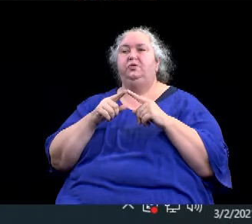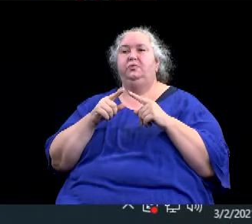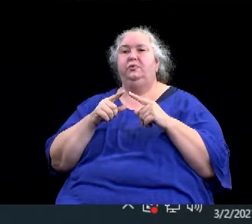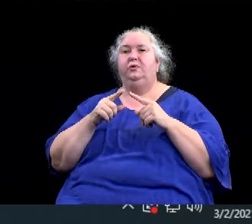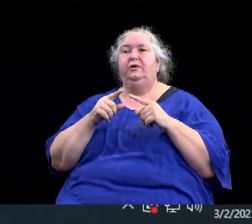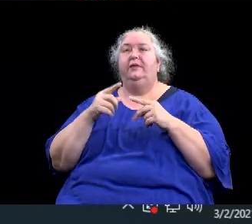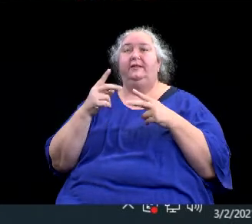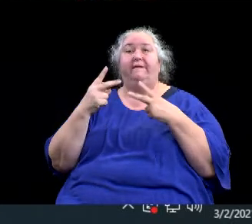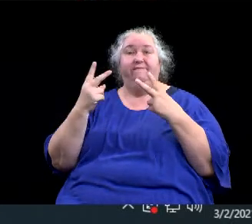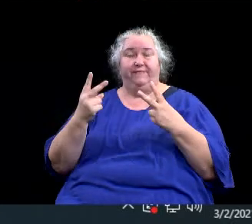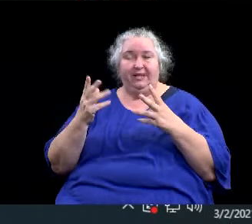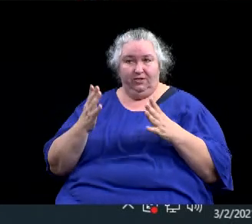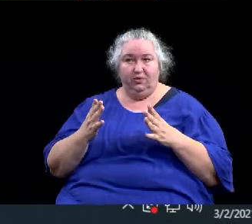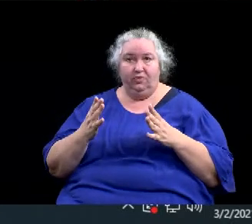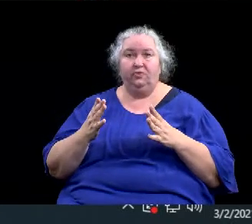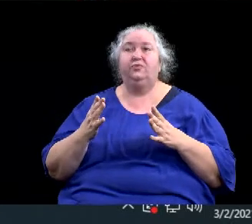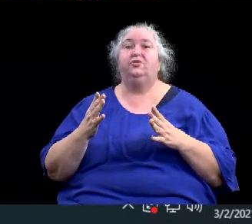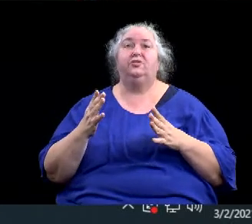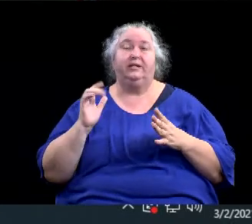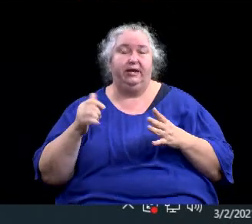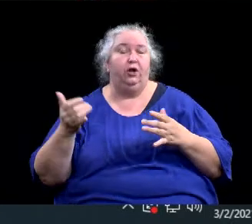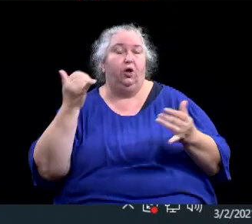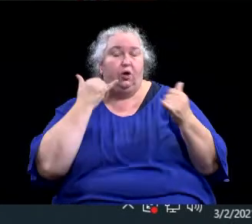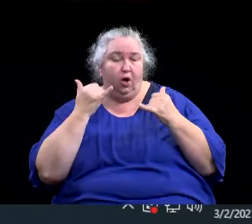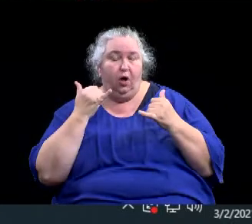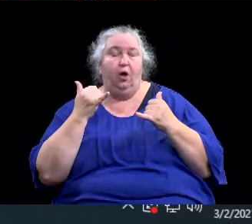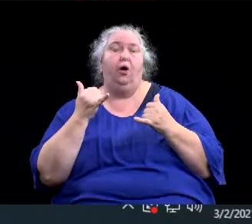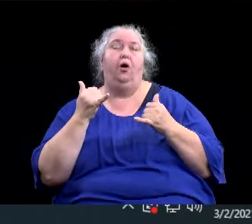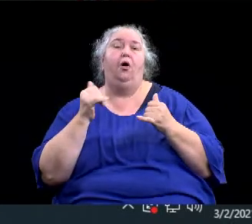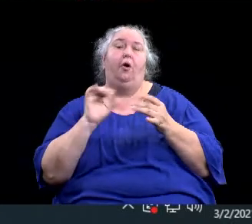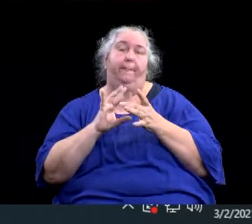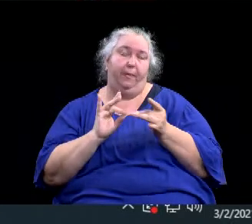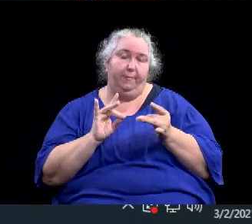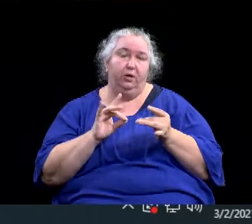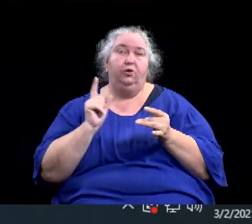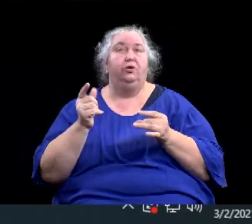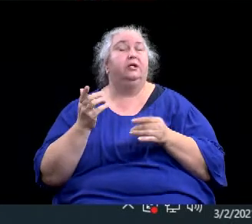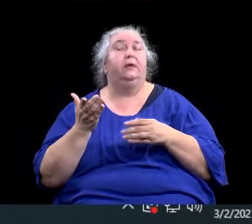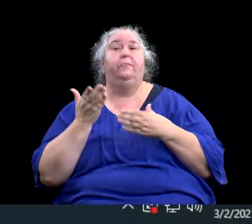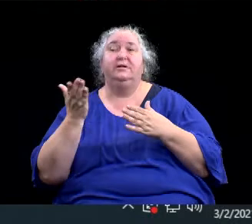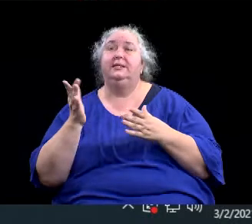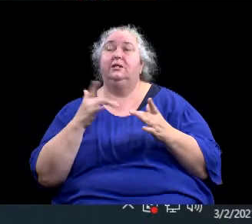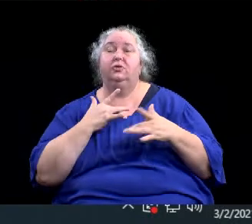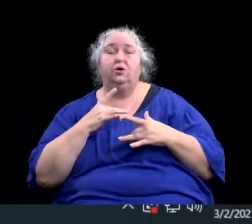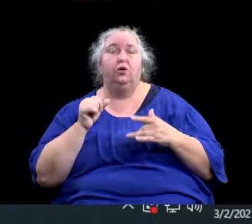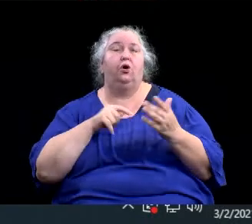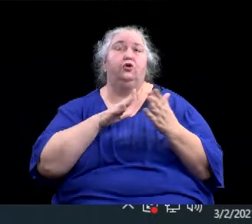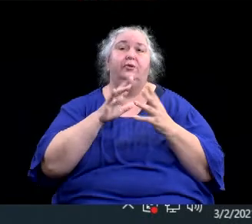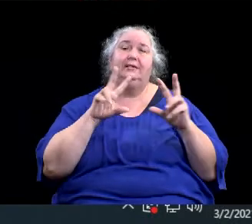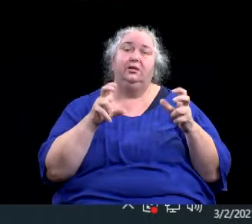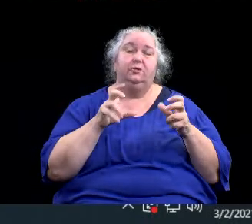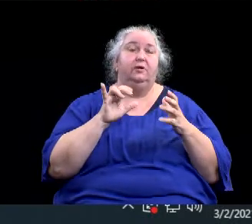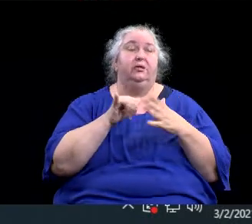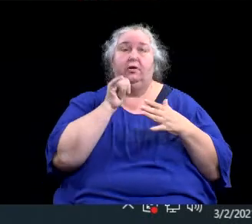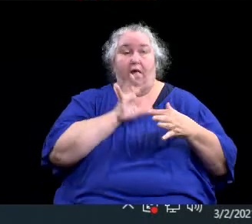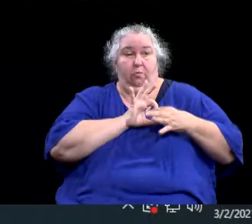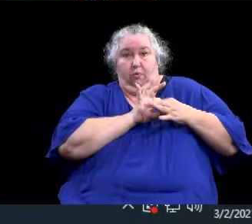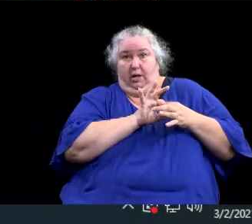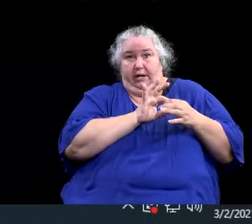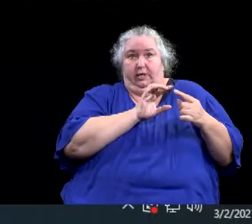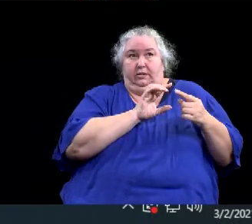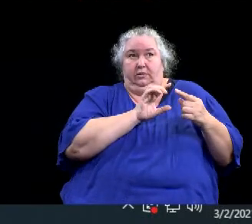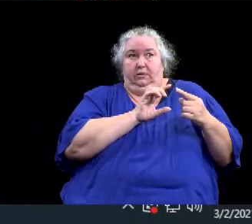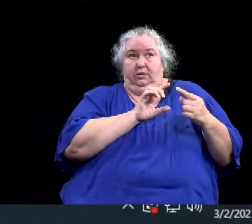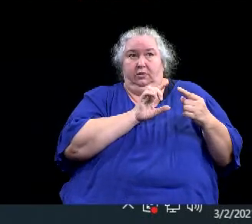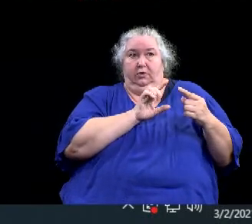provide an opportunity for the public to present concerns or address issues that are not matters for consideration listed on the agenda. Council is unable